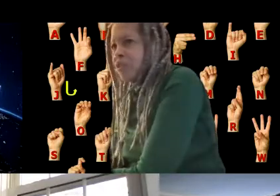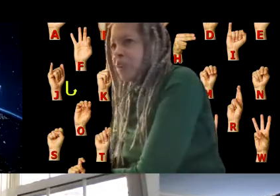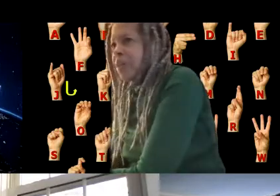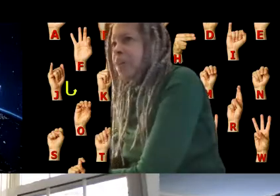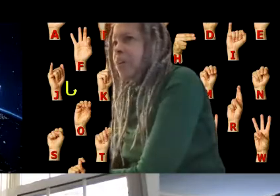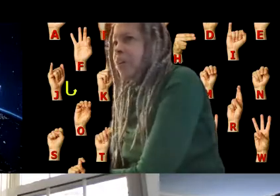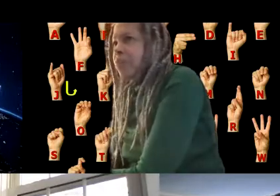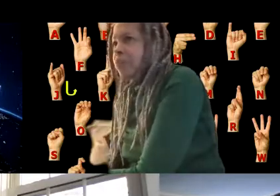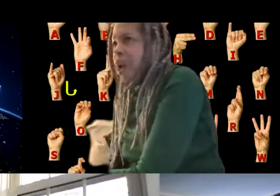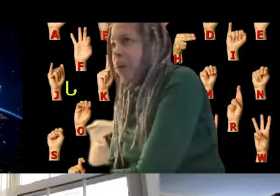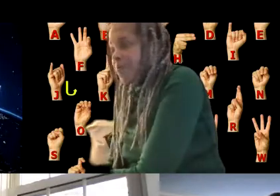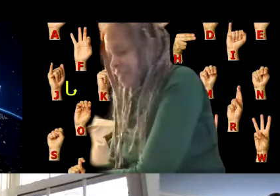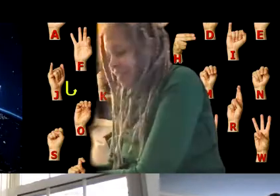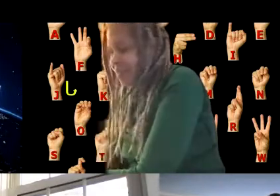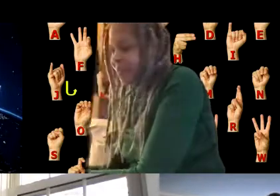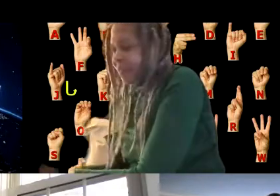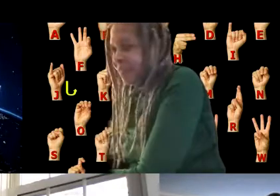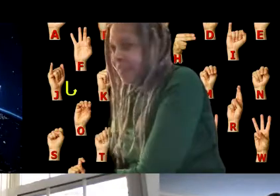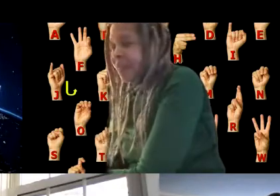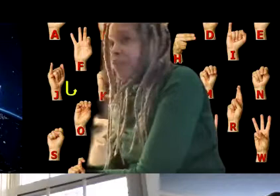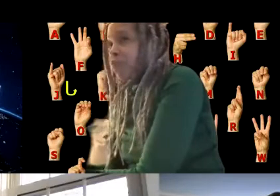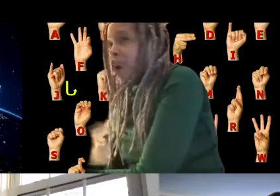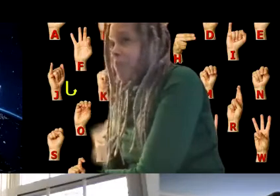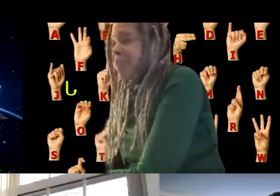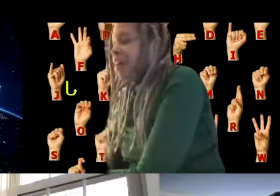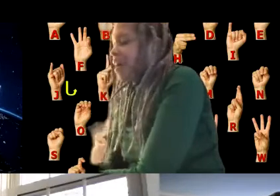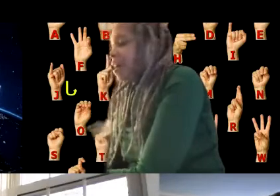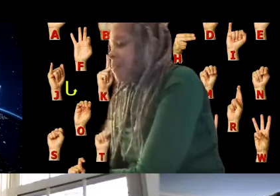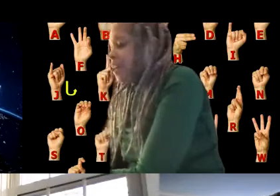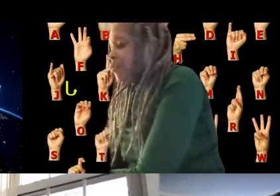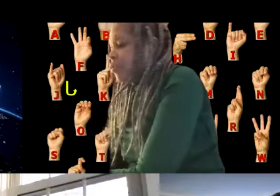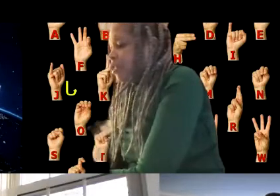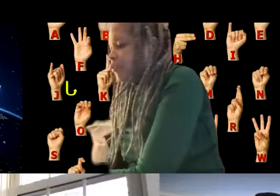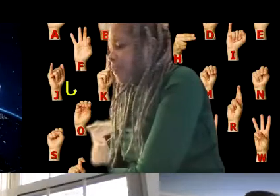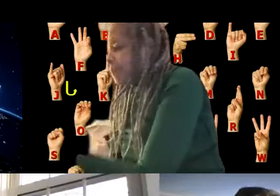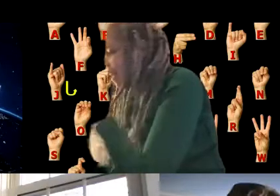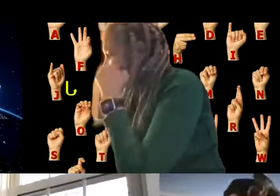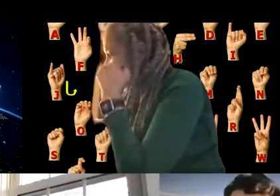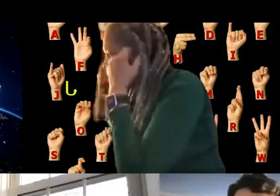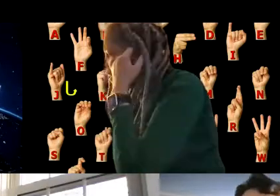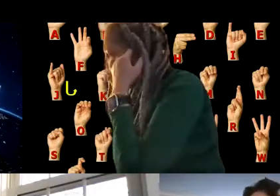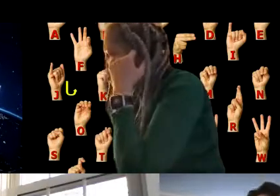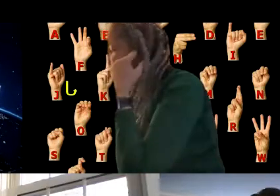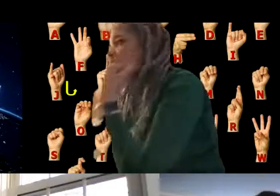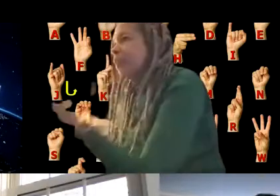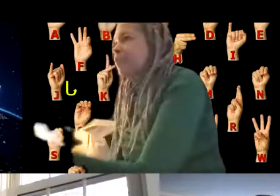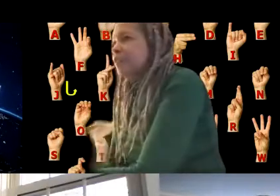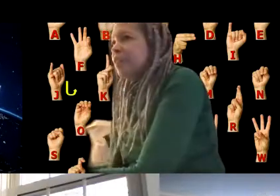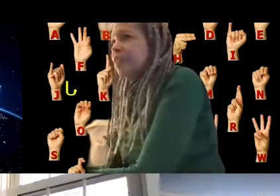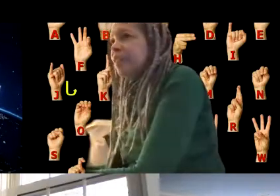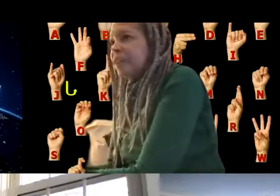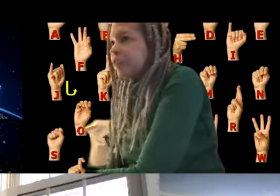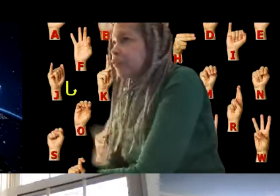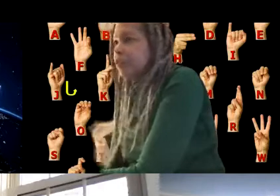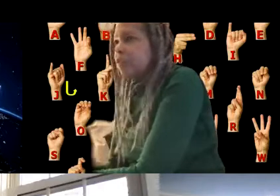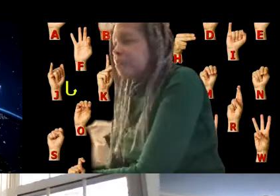of Sarah Rami. I mean, I think I got that right, Rami. And she is from Palestine, and she and her family have lived in